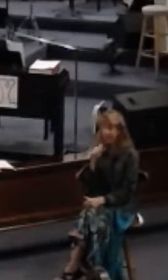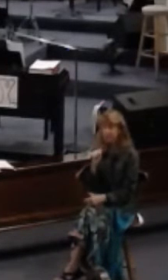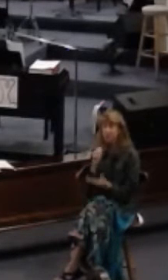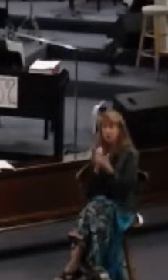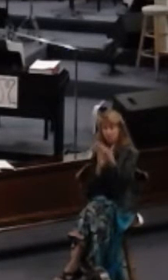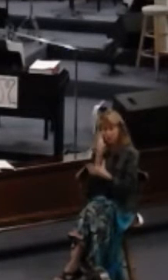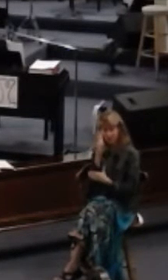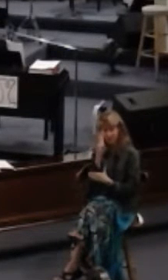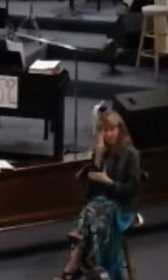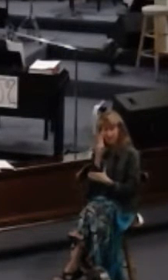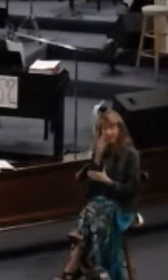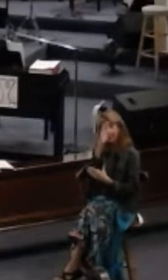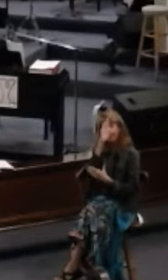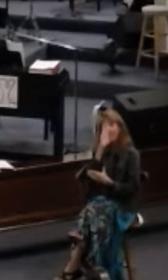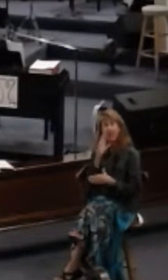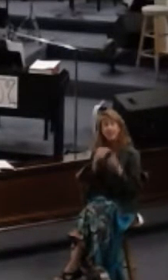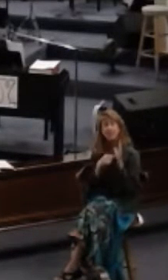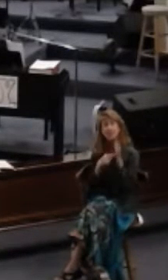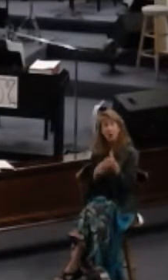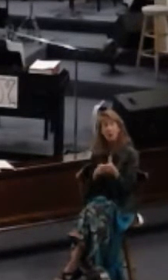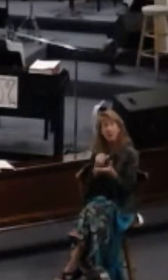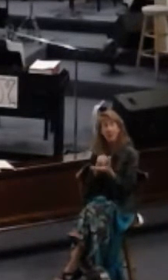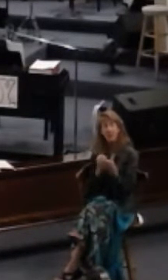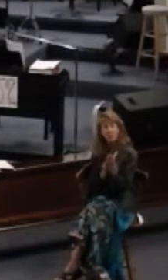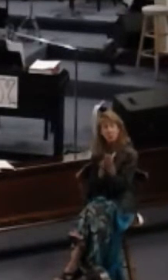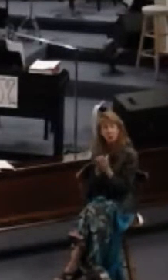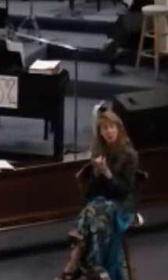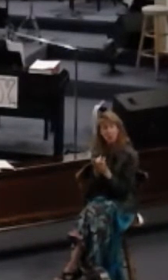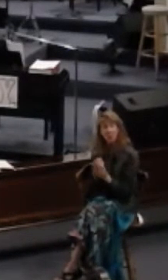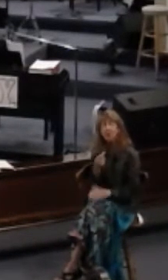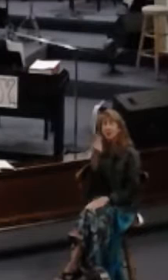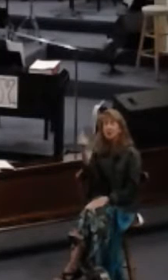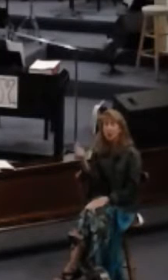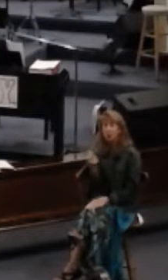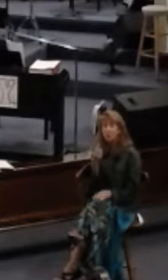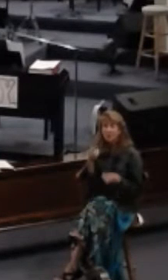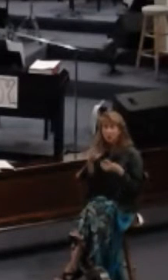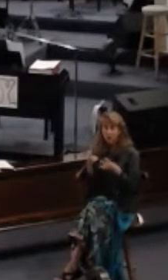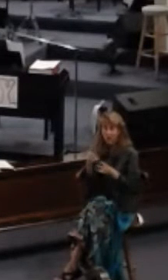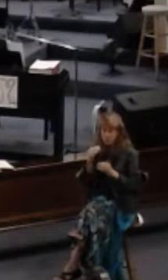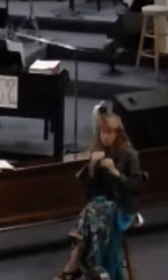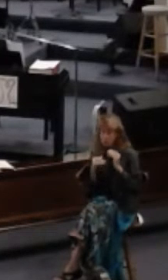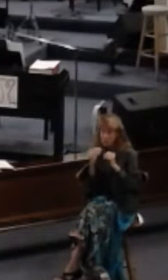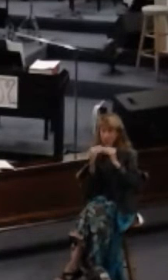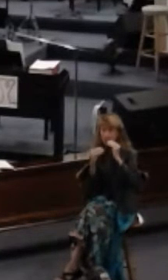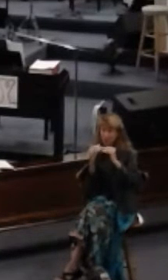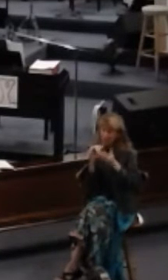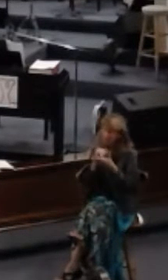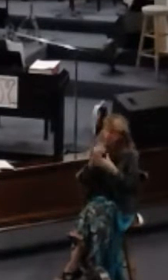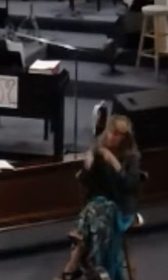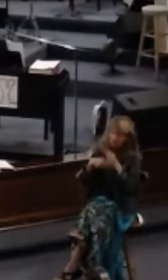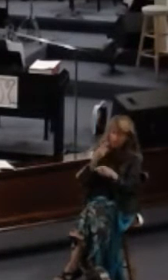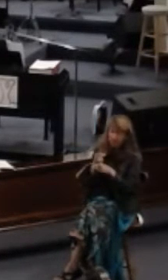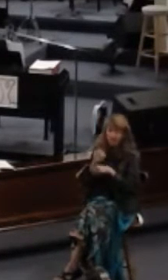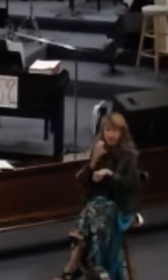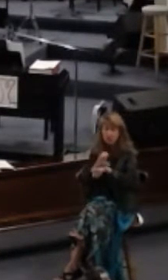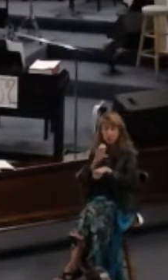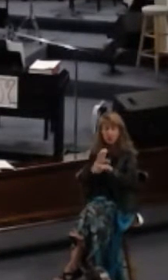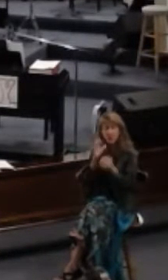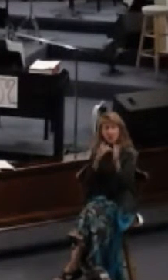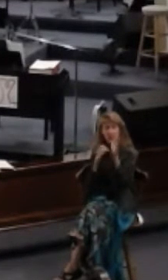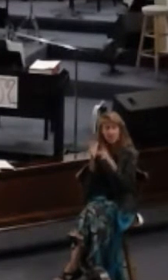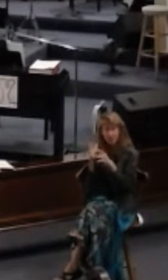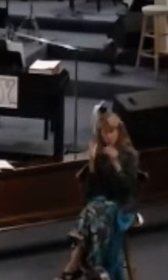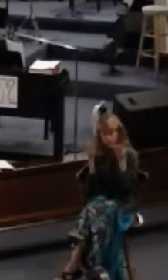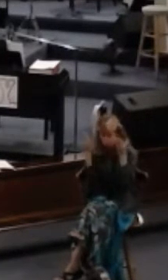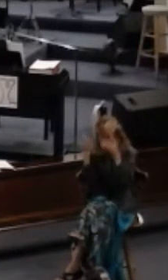God is driving that truth home to us again. The only way to build the kind of church Jesus wants to build is to reach out to the poor,